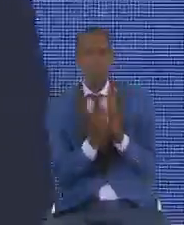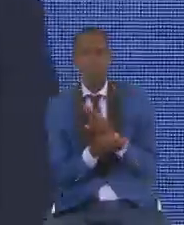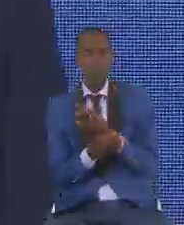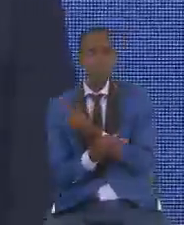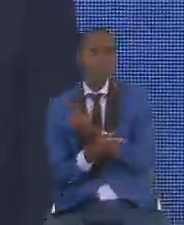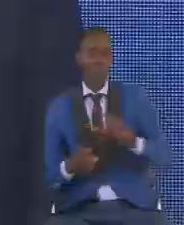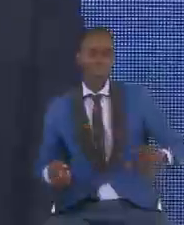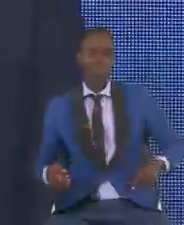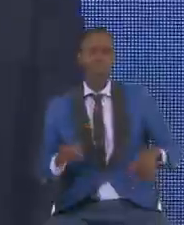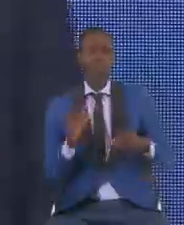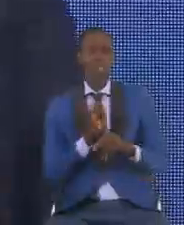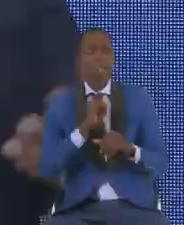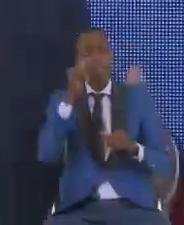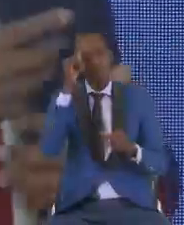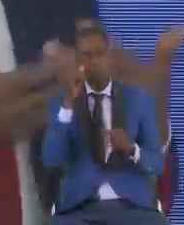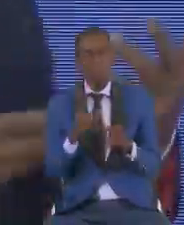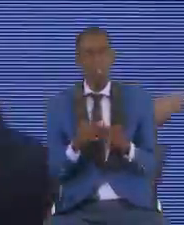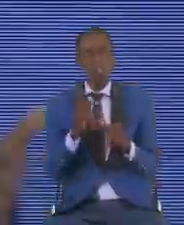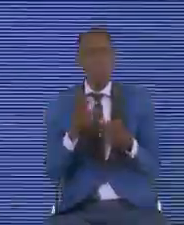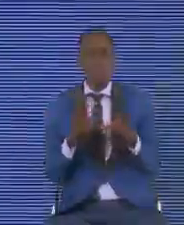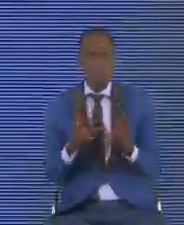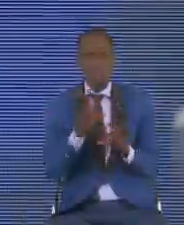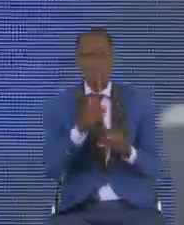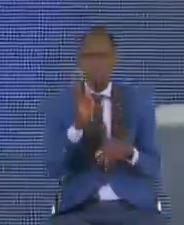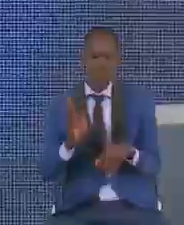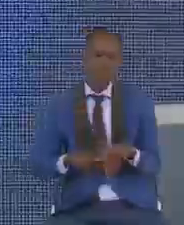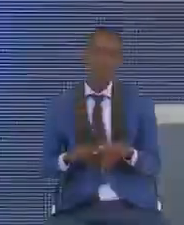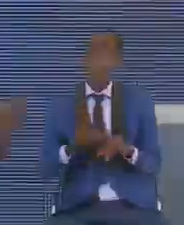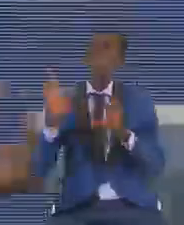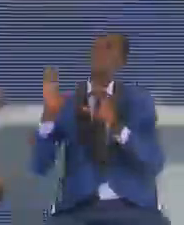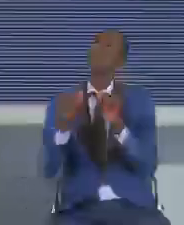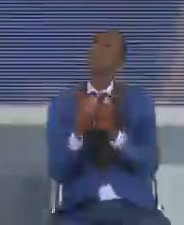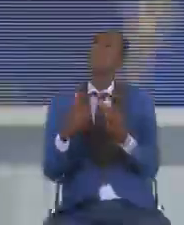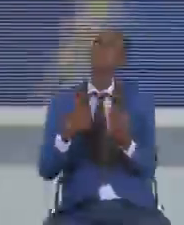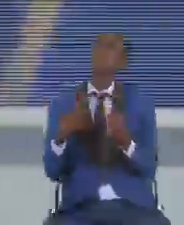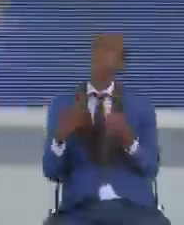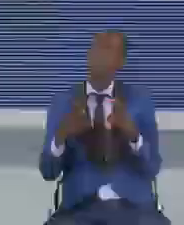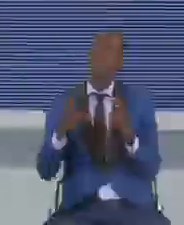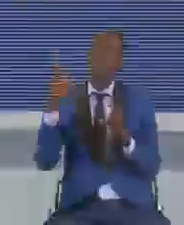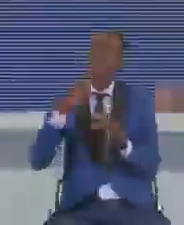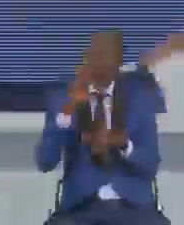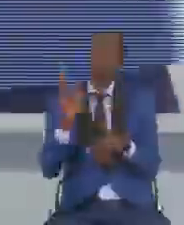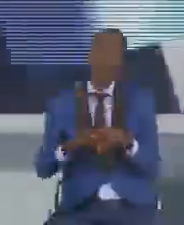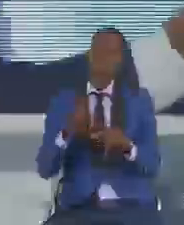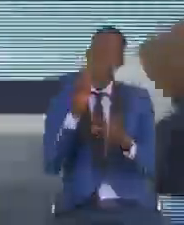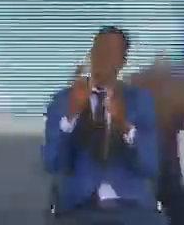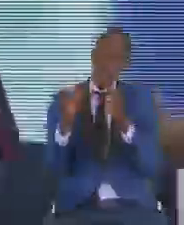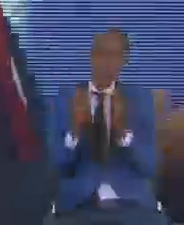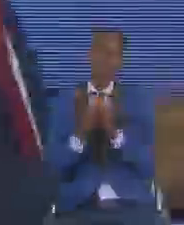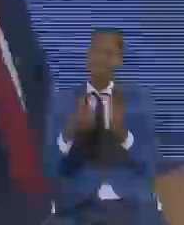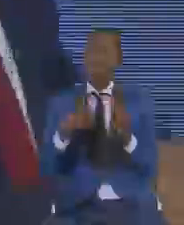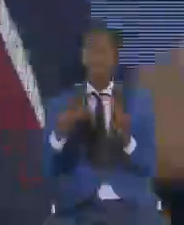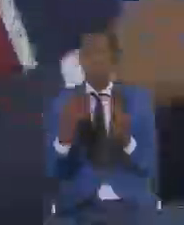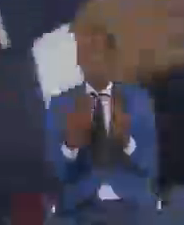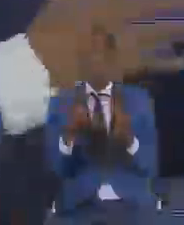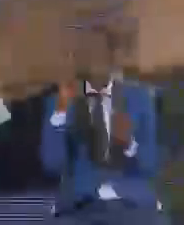Lord, I remember the way you used to deal with me, and the way you used to relate with me, and the things I used to